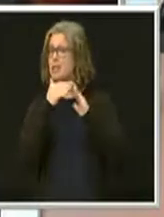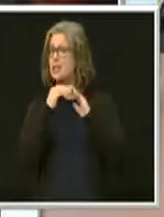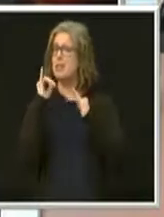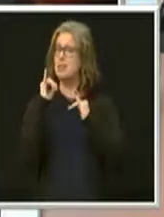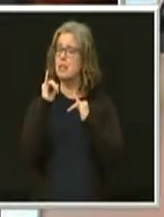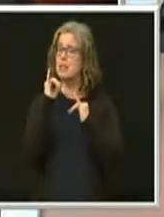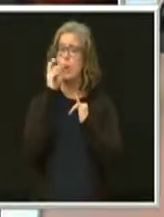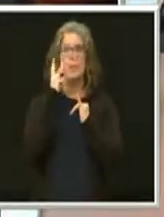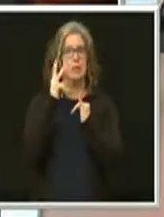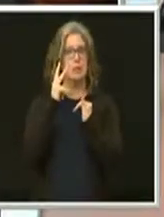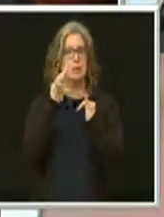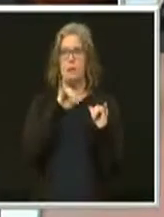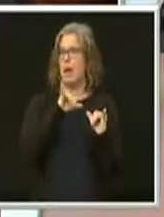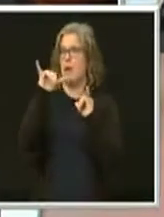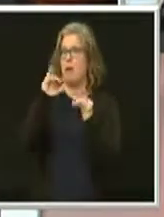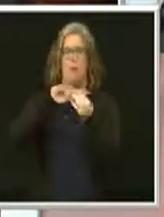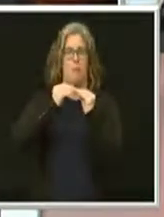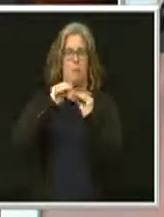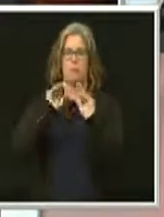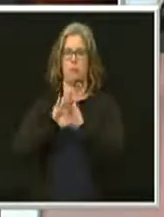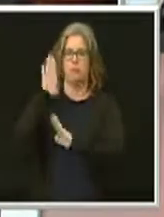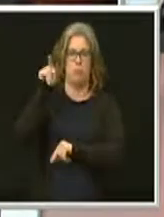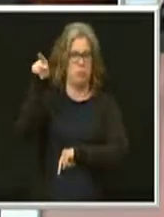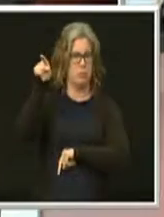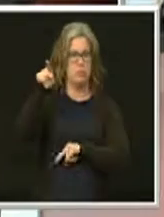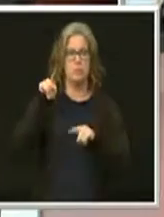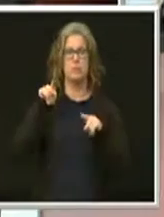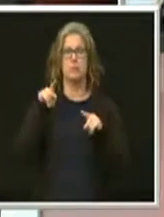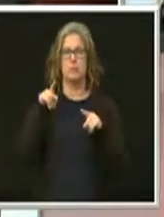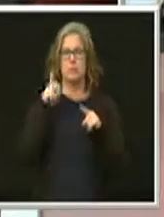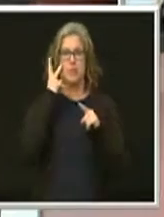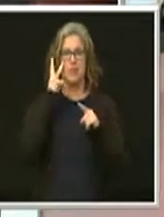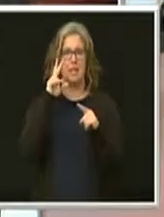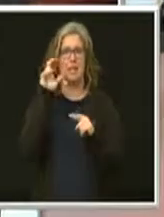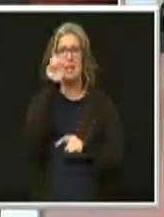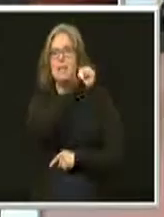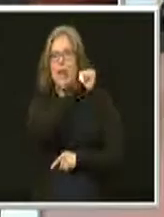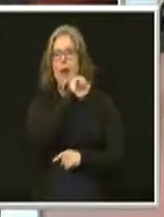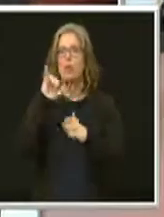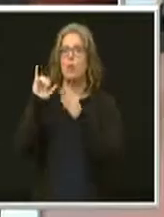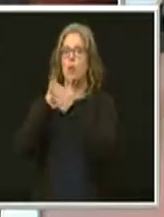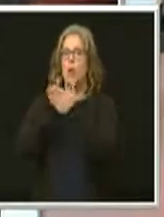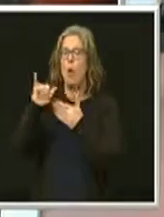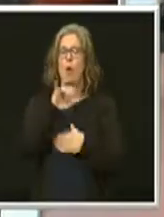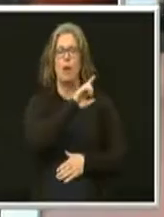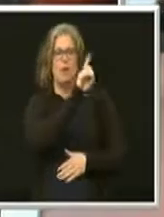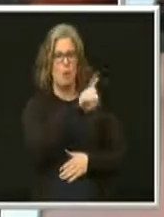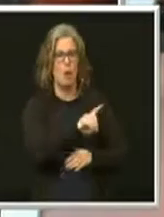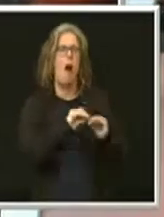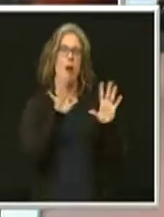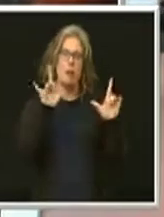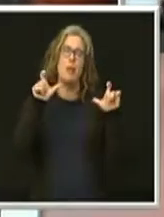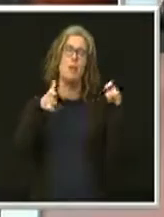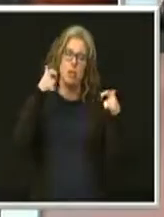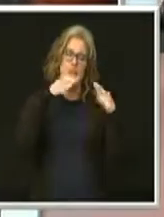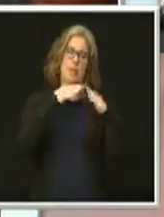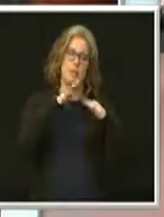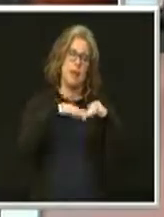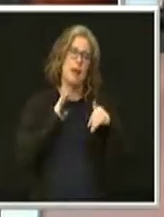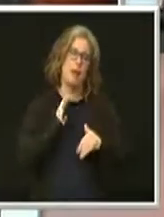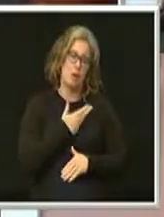not seeing nearly the volume of cases that are being seen in Seattle, New York, Detroit, obviously, though it's bigger cities than